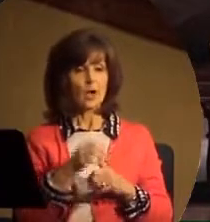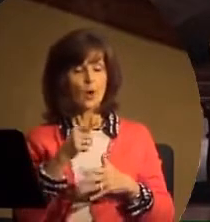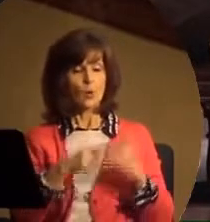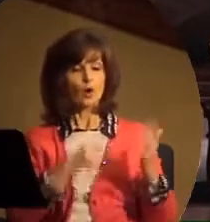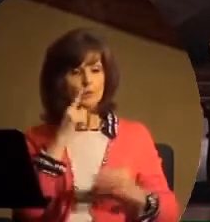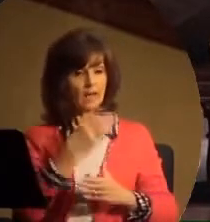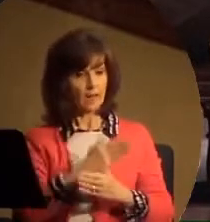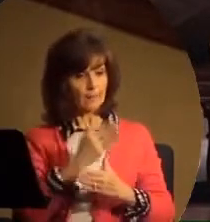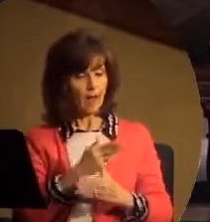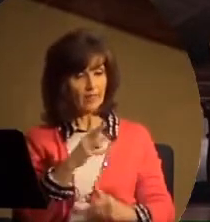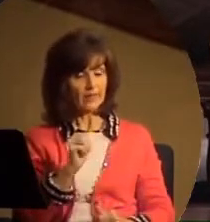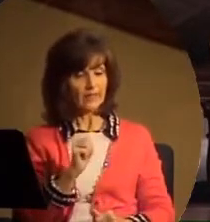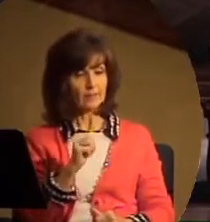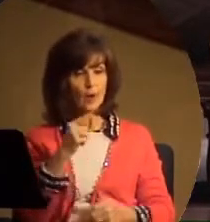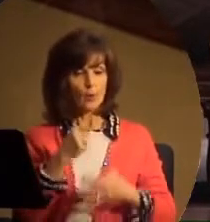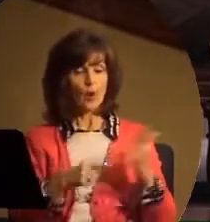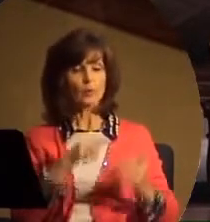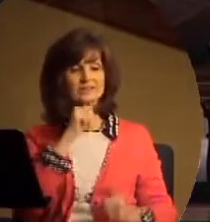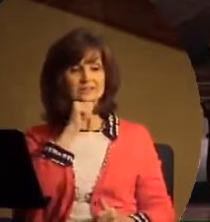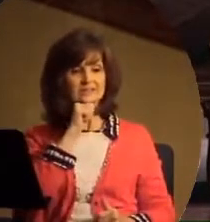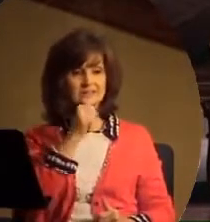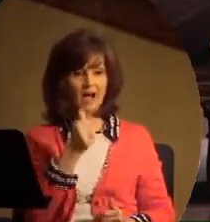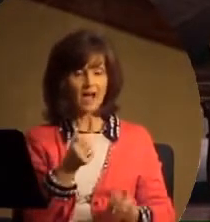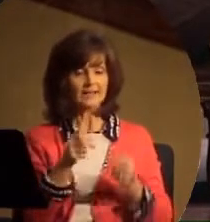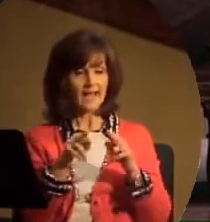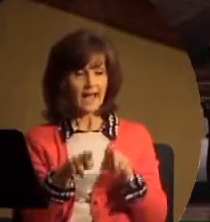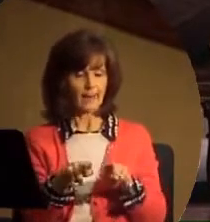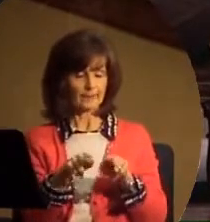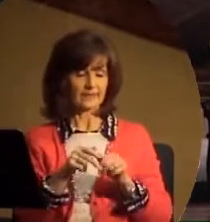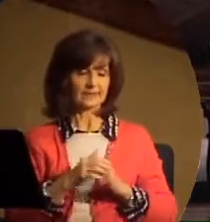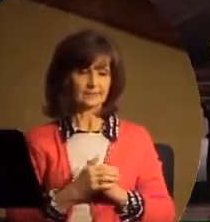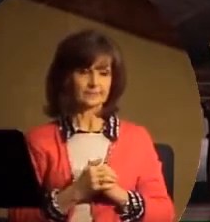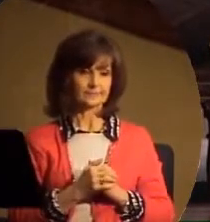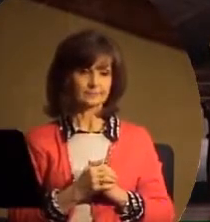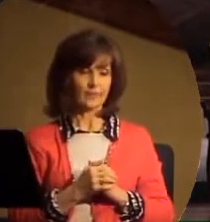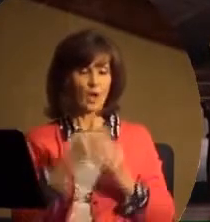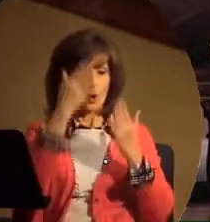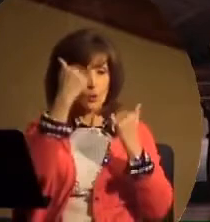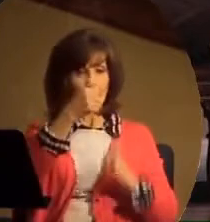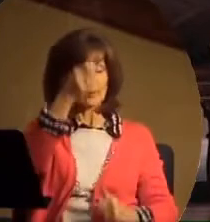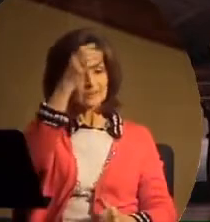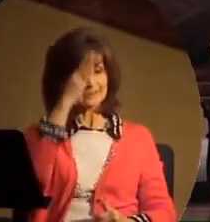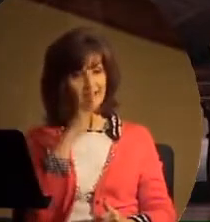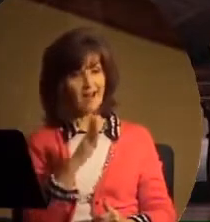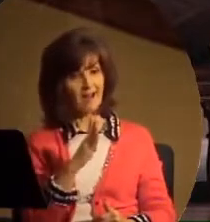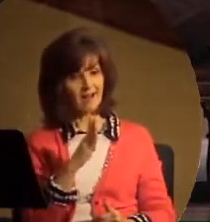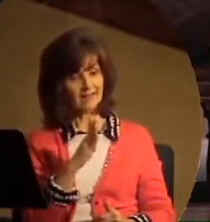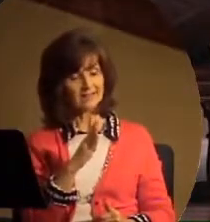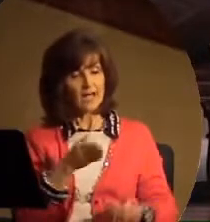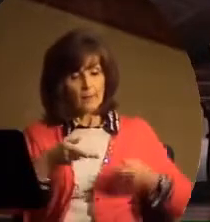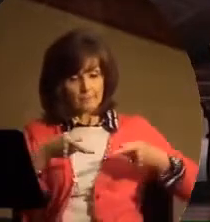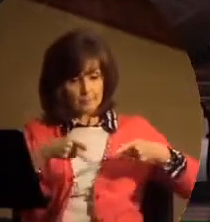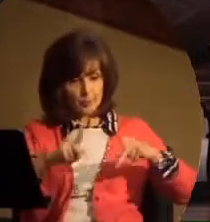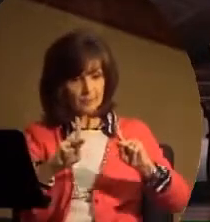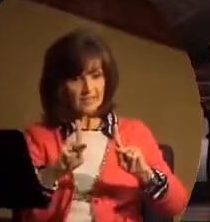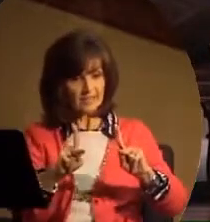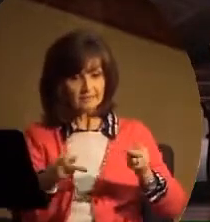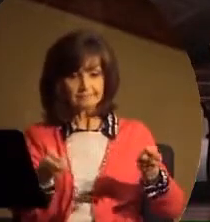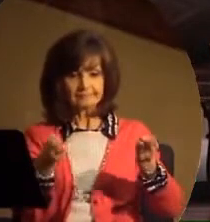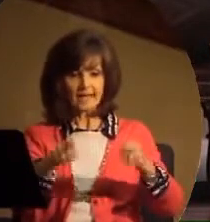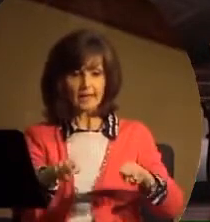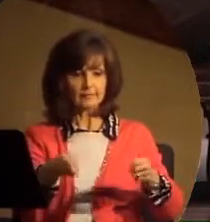him was what wasn't happening. That is, why was God allowing all this to go